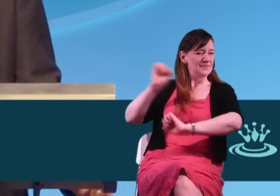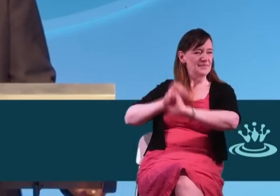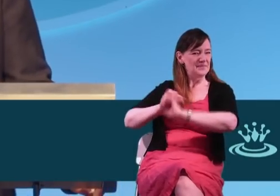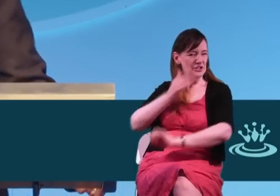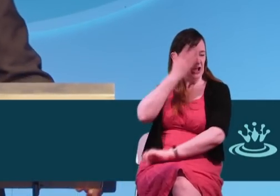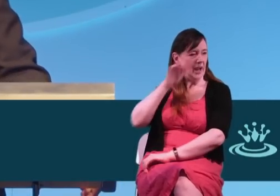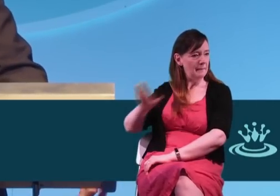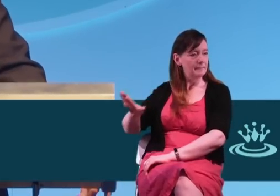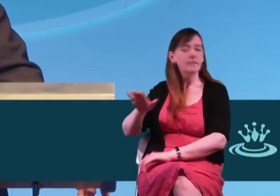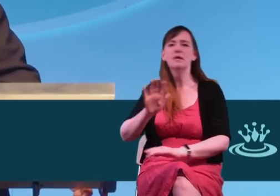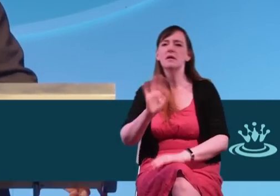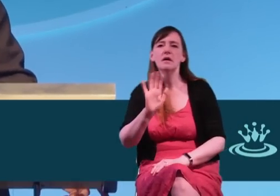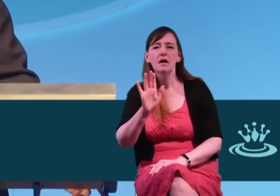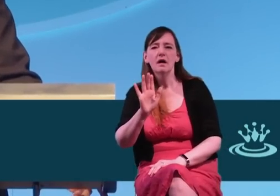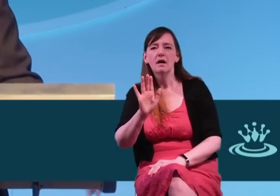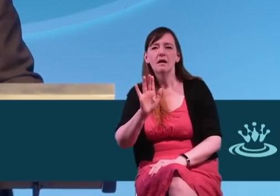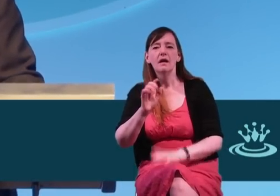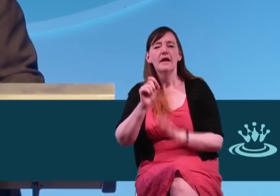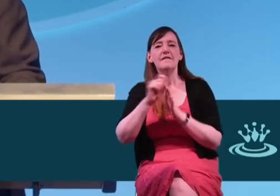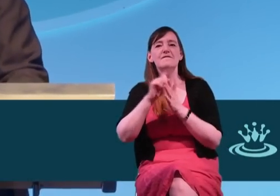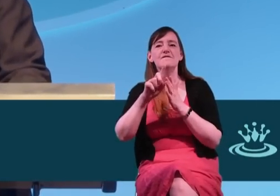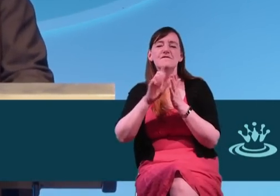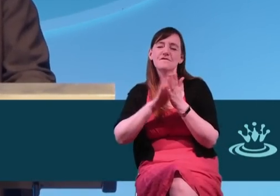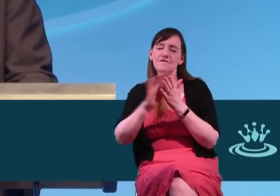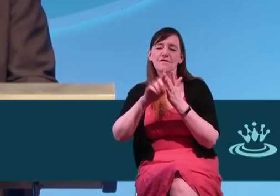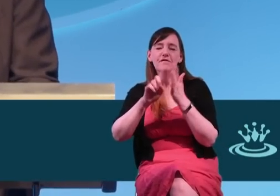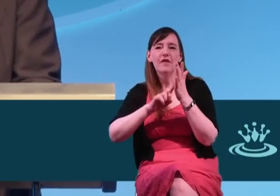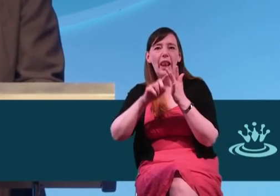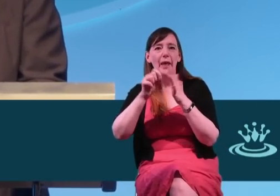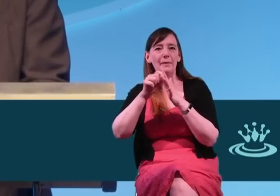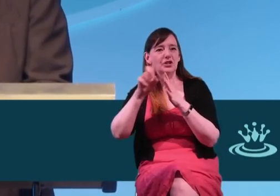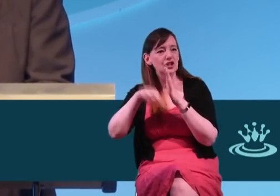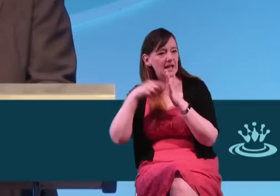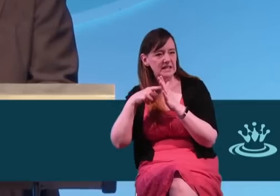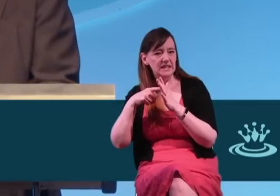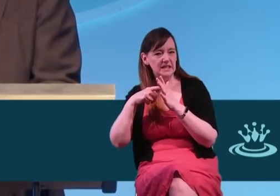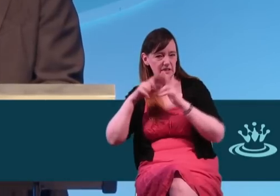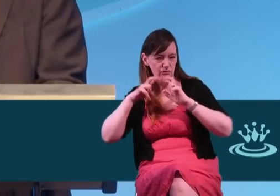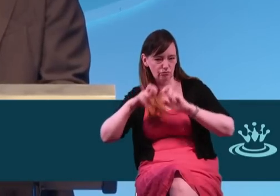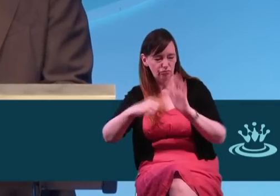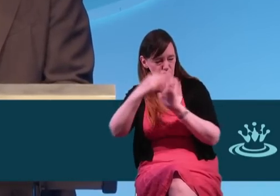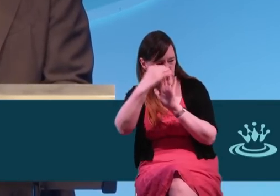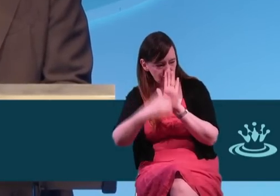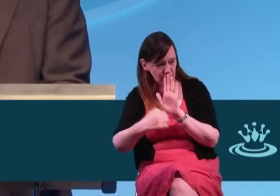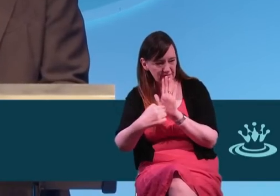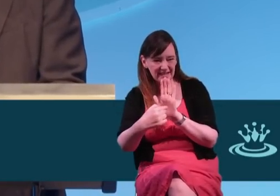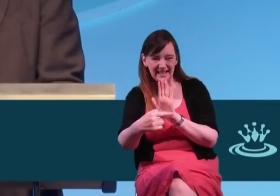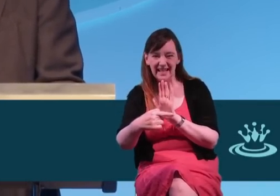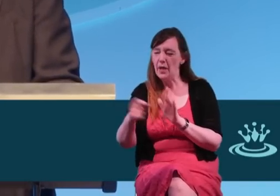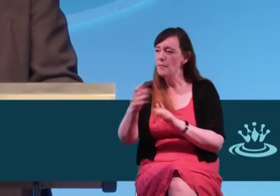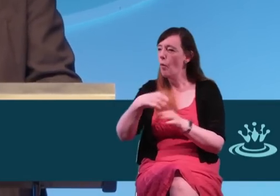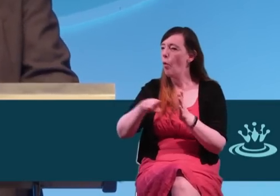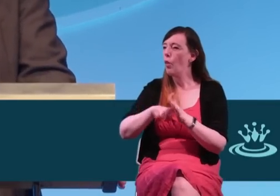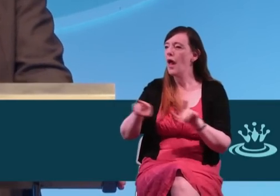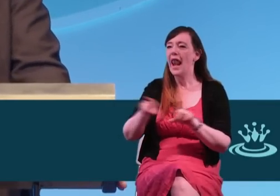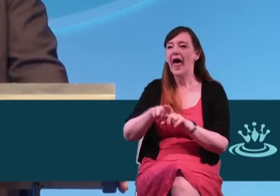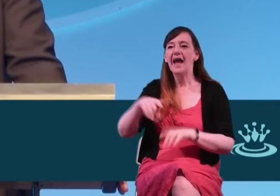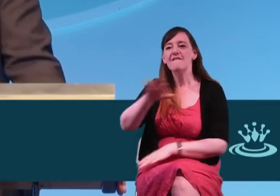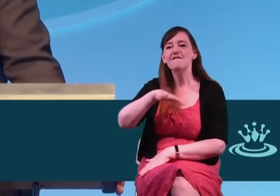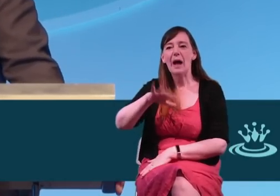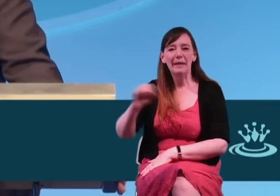comments that Paul was fast becoming a family embarrassment. You don't think of it really in that way, do you?